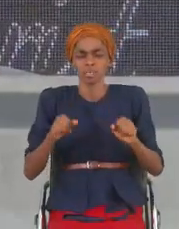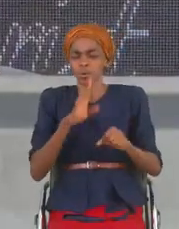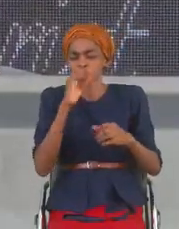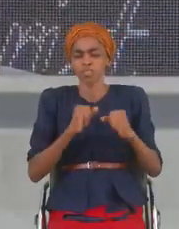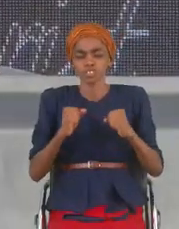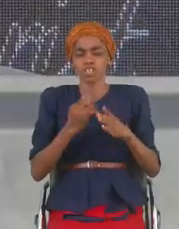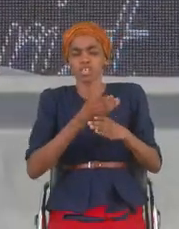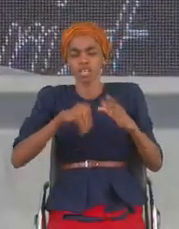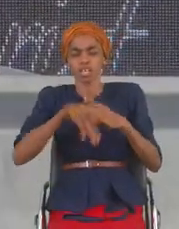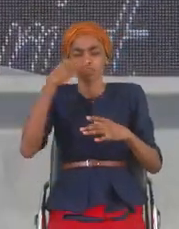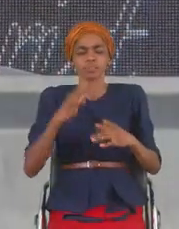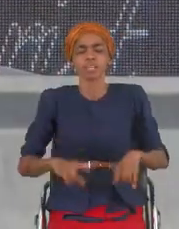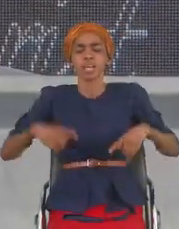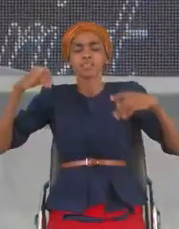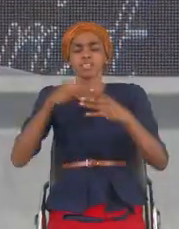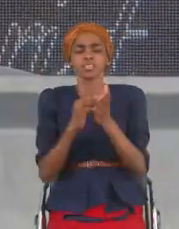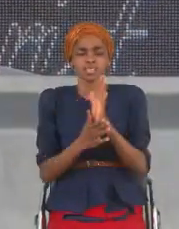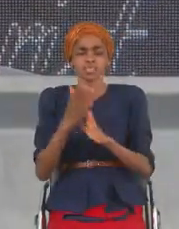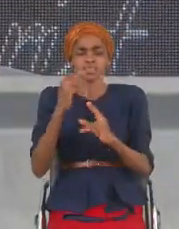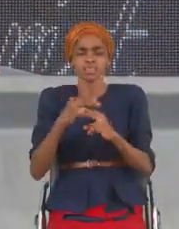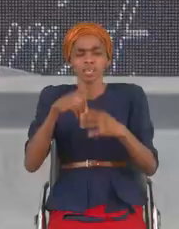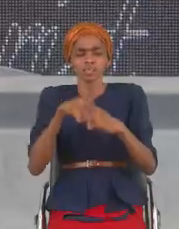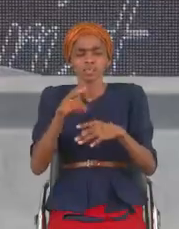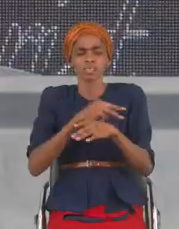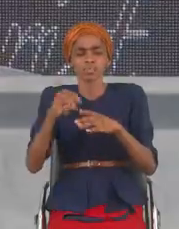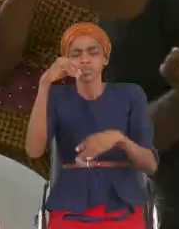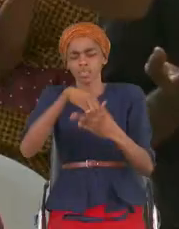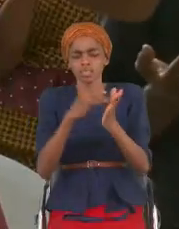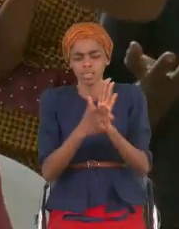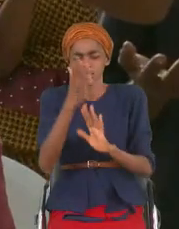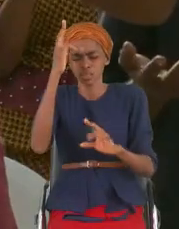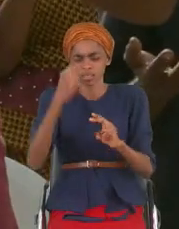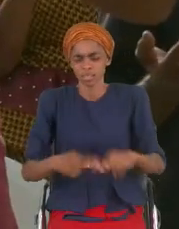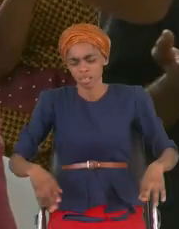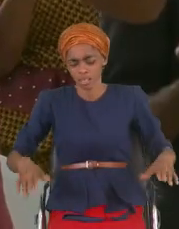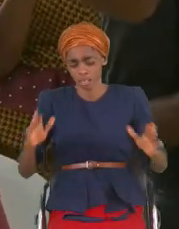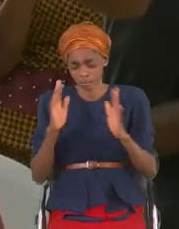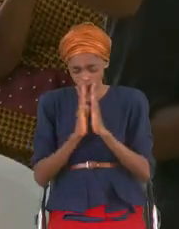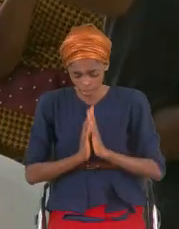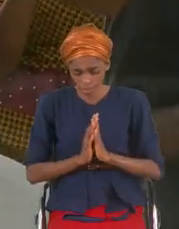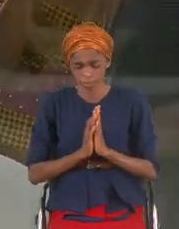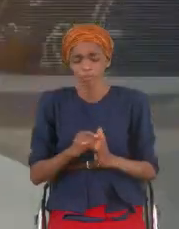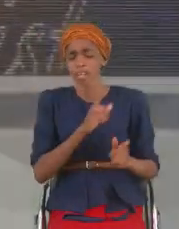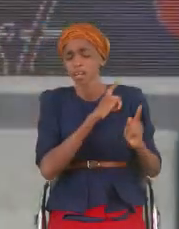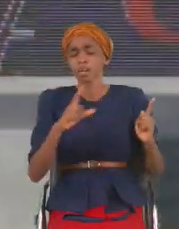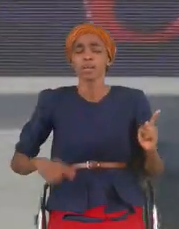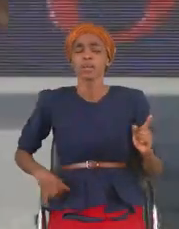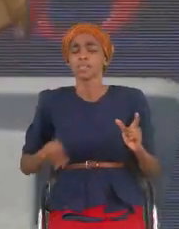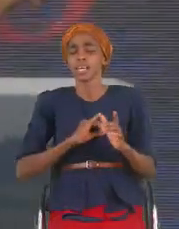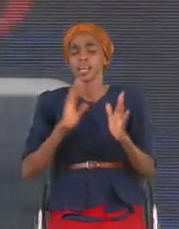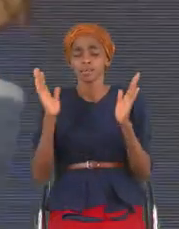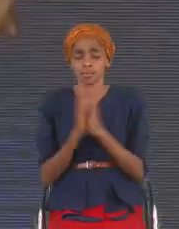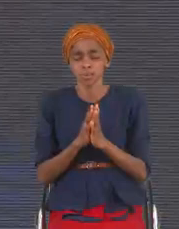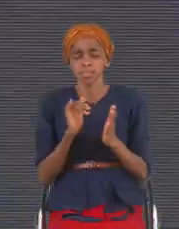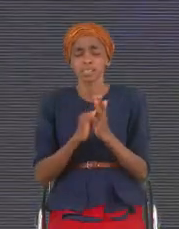shaken out of their lives, out of their ministries, in Jesus' name. Lord, I pray all